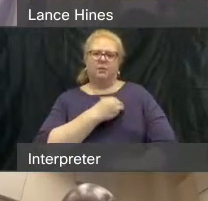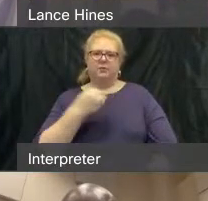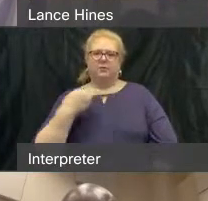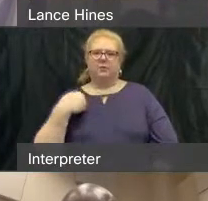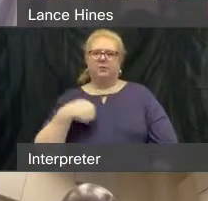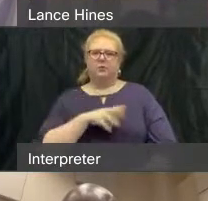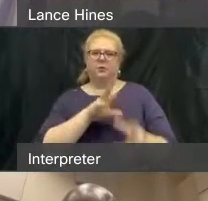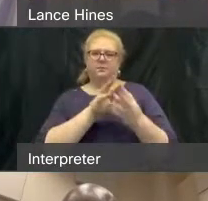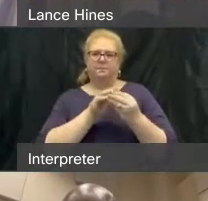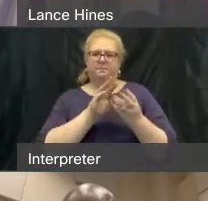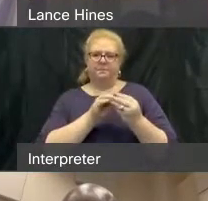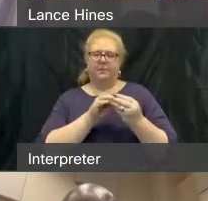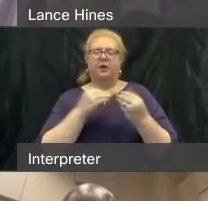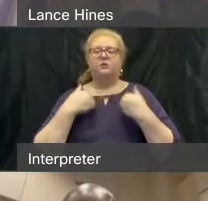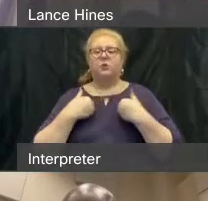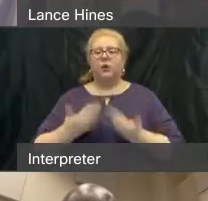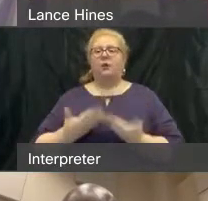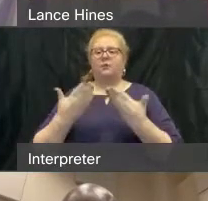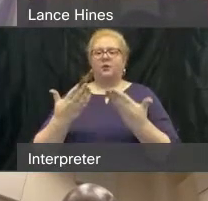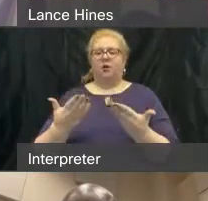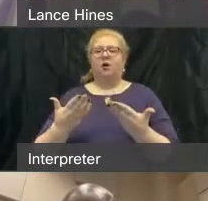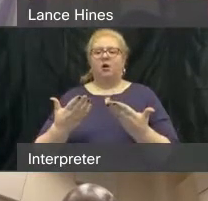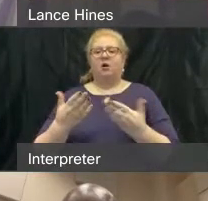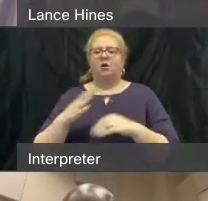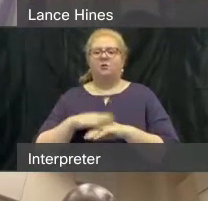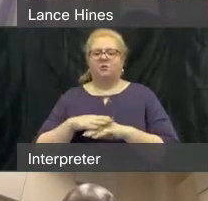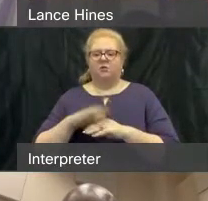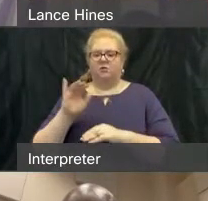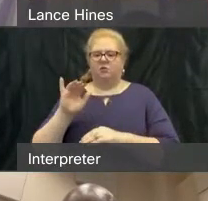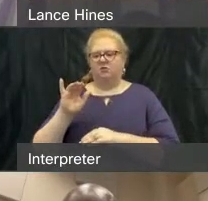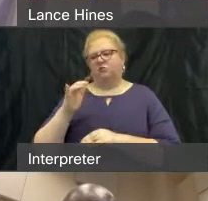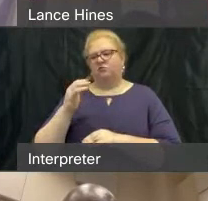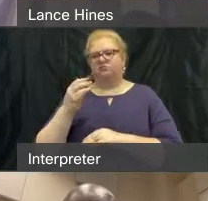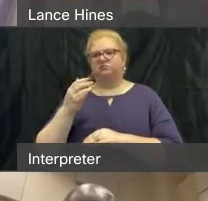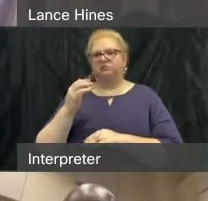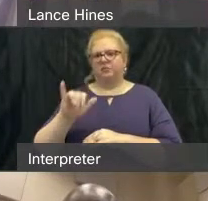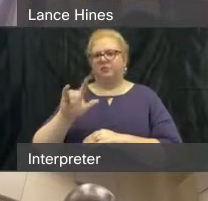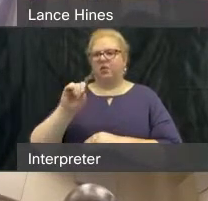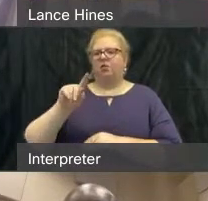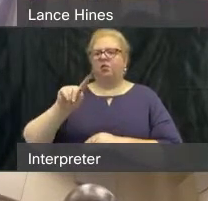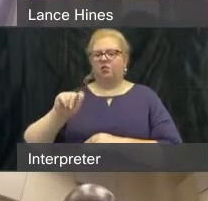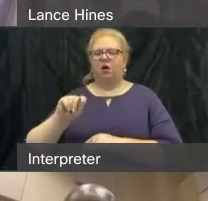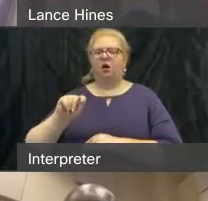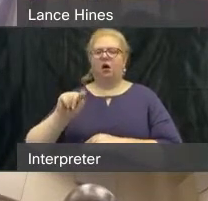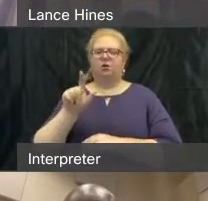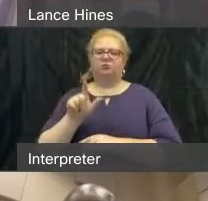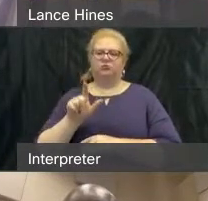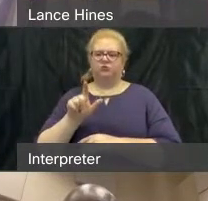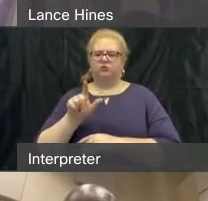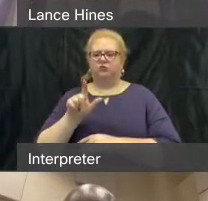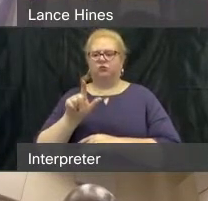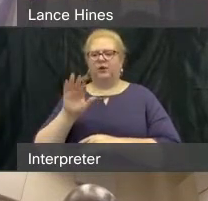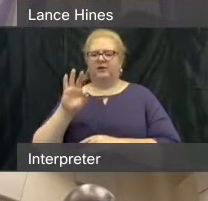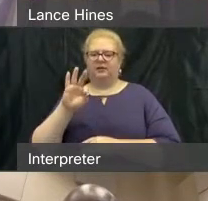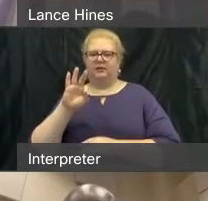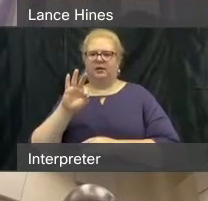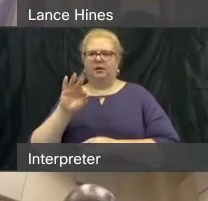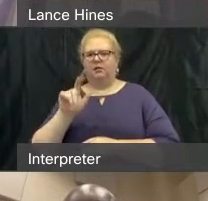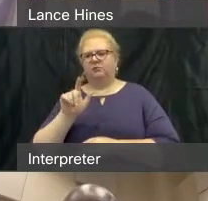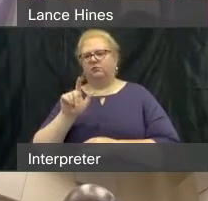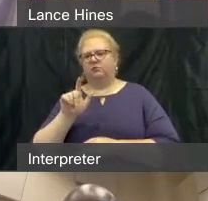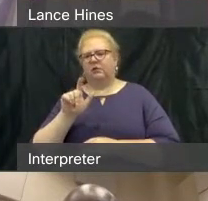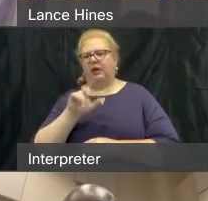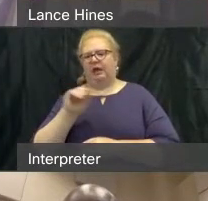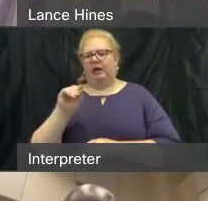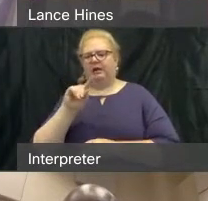those four lots too at I believe 37 and Zion Street. Okay. So we'll do infrastructure project there too as well with new construction affordable